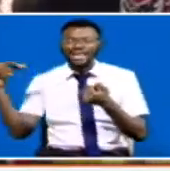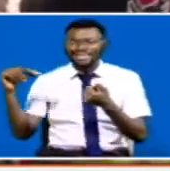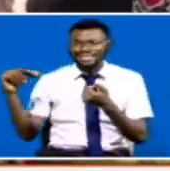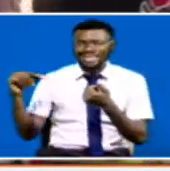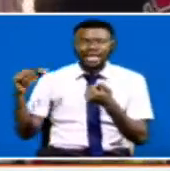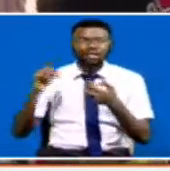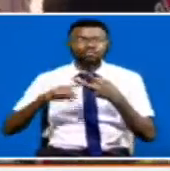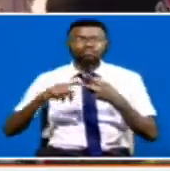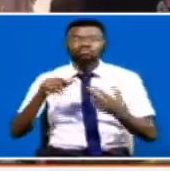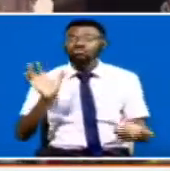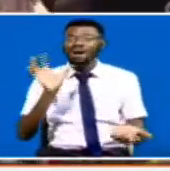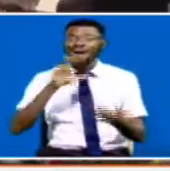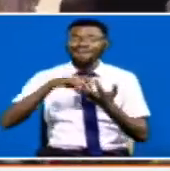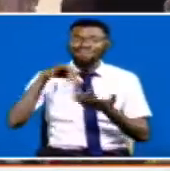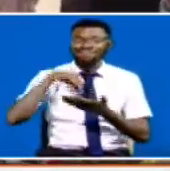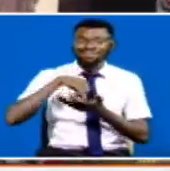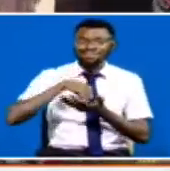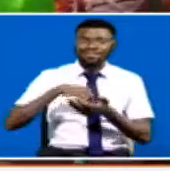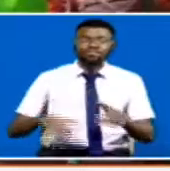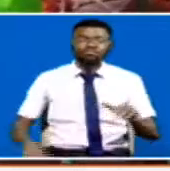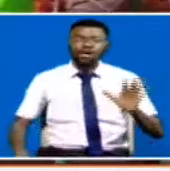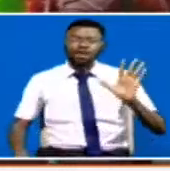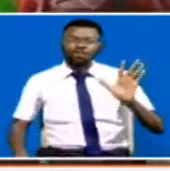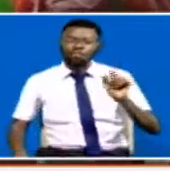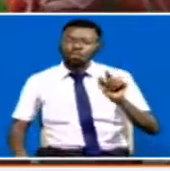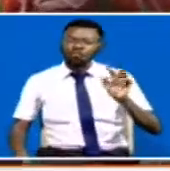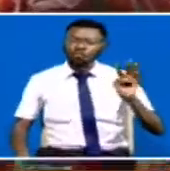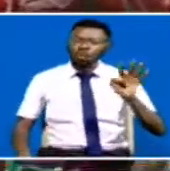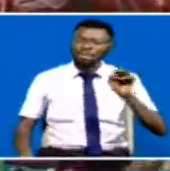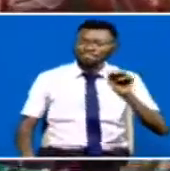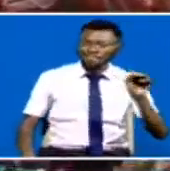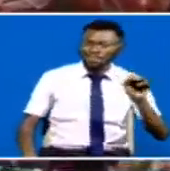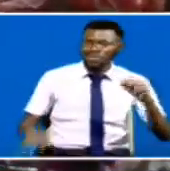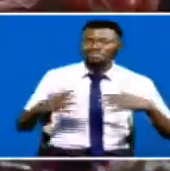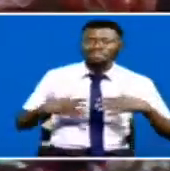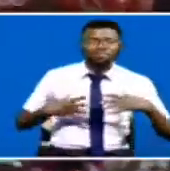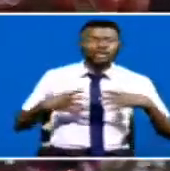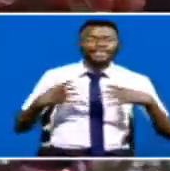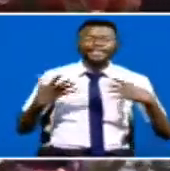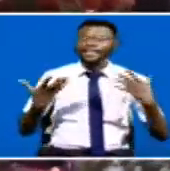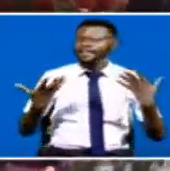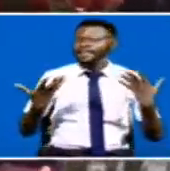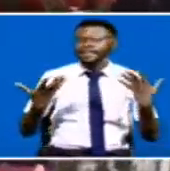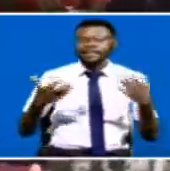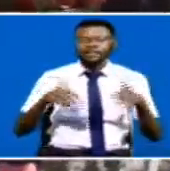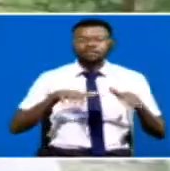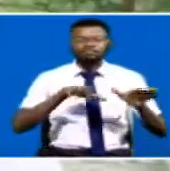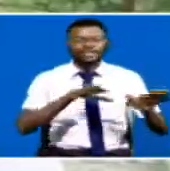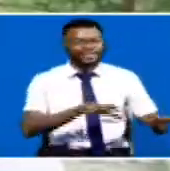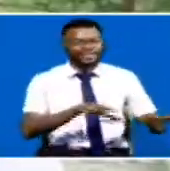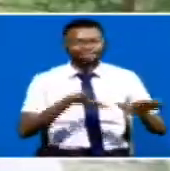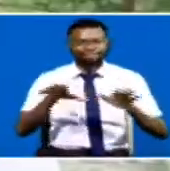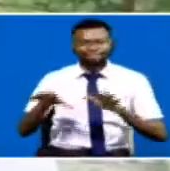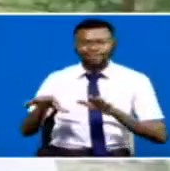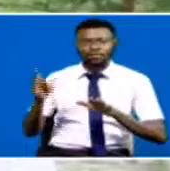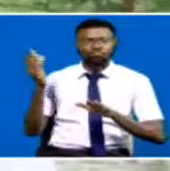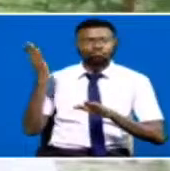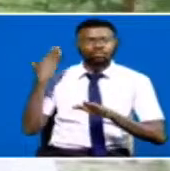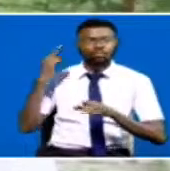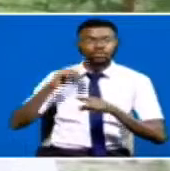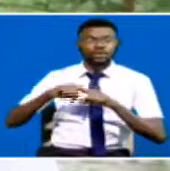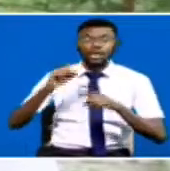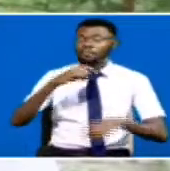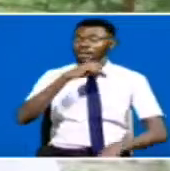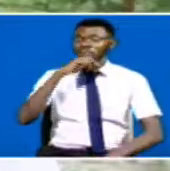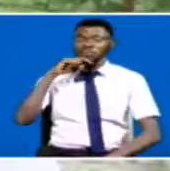We had 5.4 million people who were affected during that drought, and this